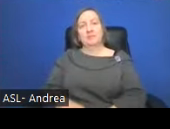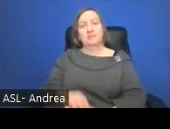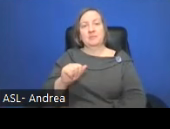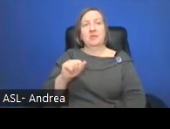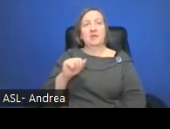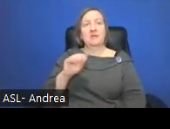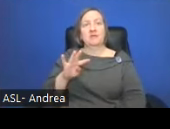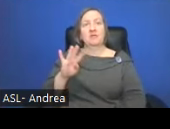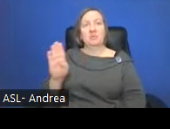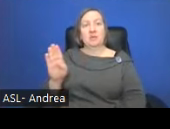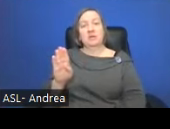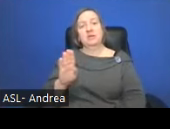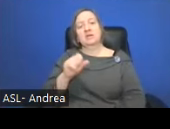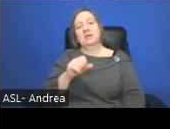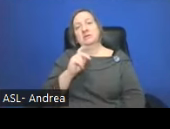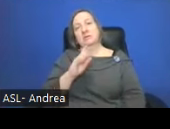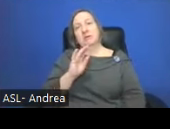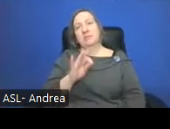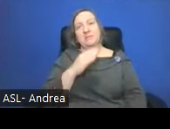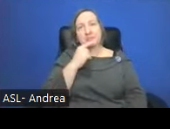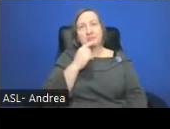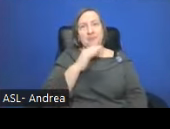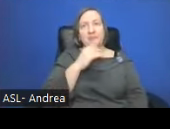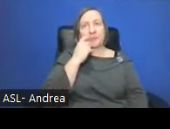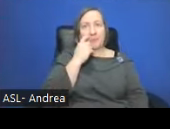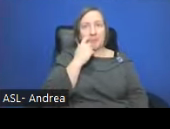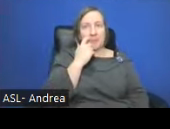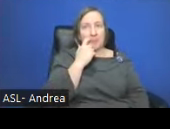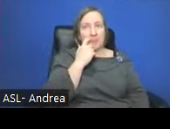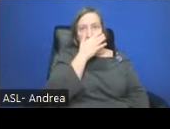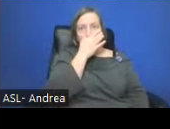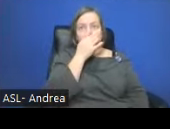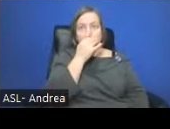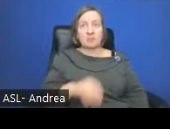A4B. Thanks. Yeah. Okay. Very good.